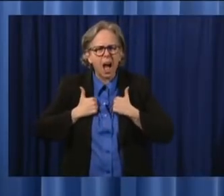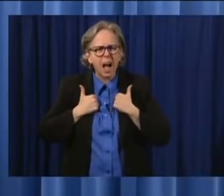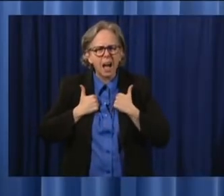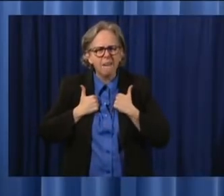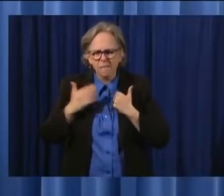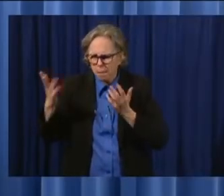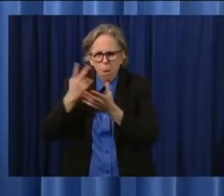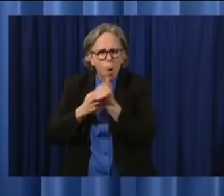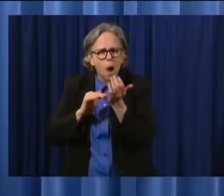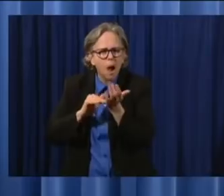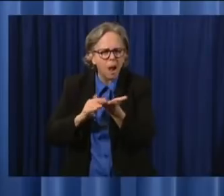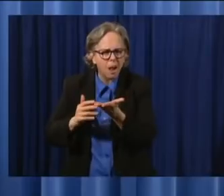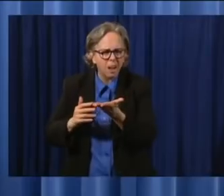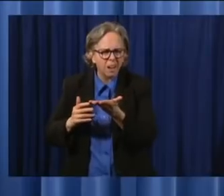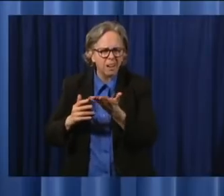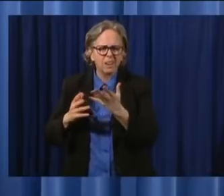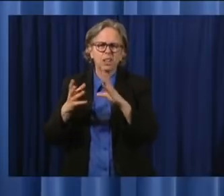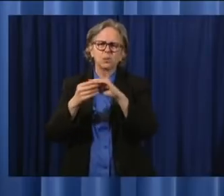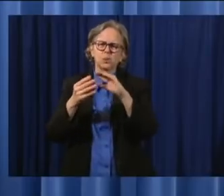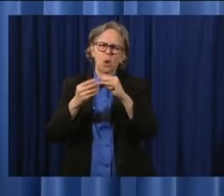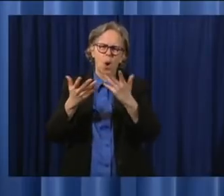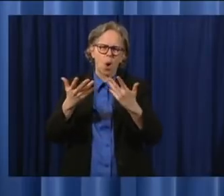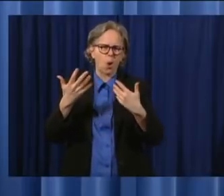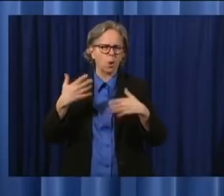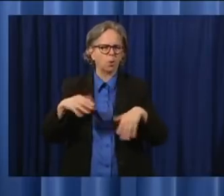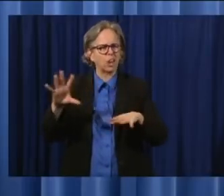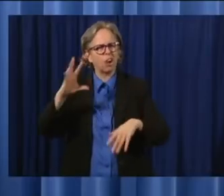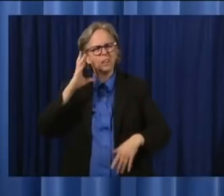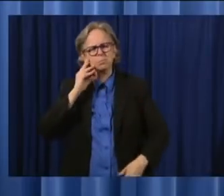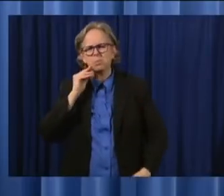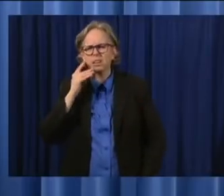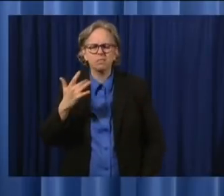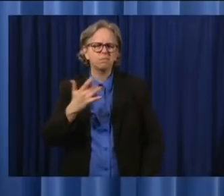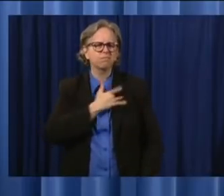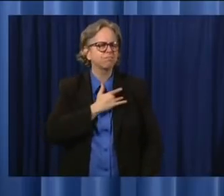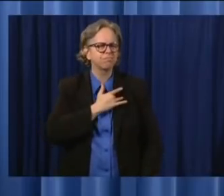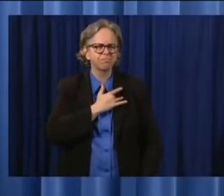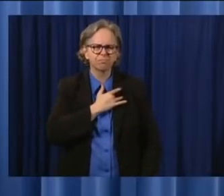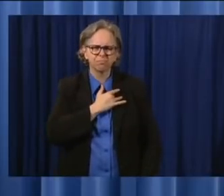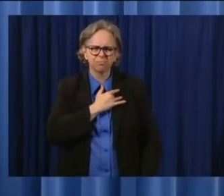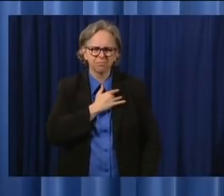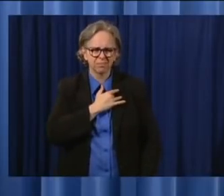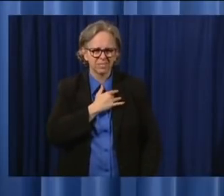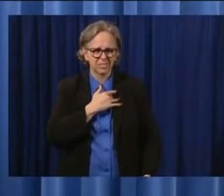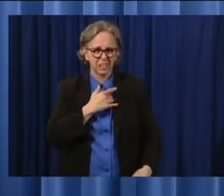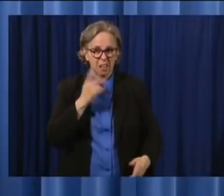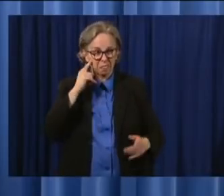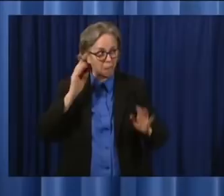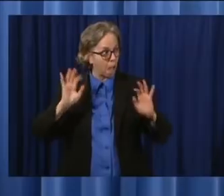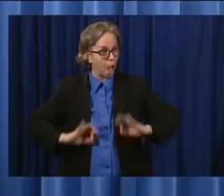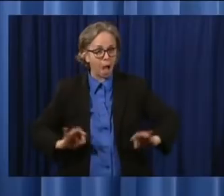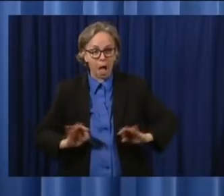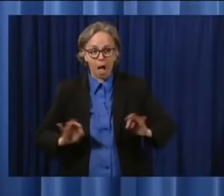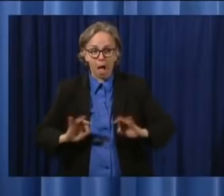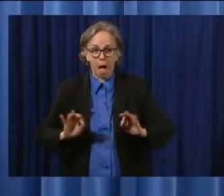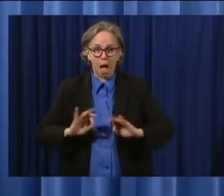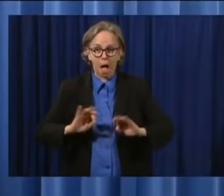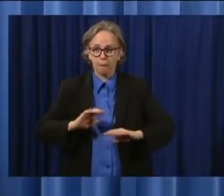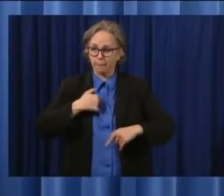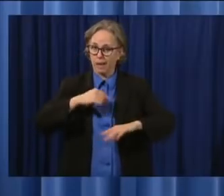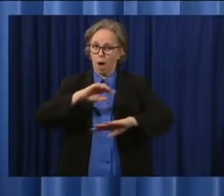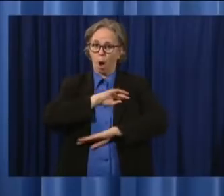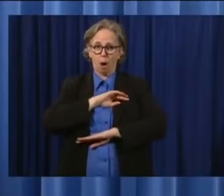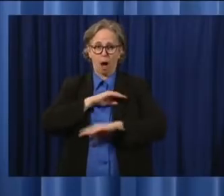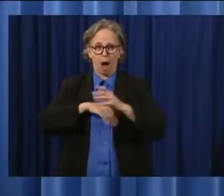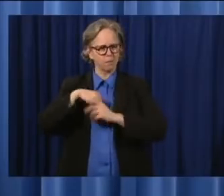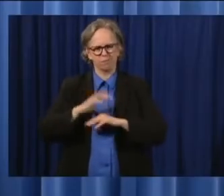them describe that. So this is not anything that's that we take lightly. We